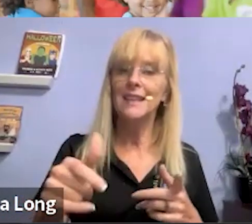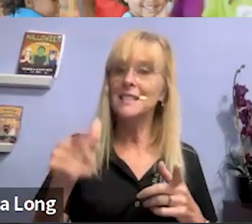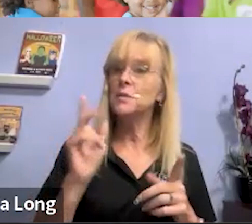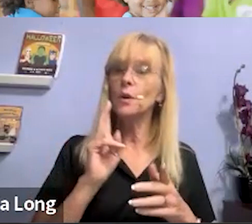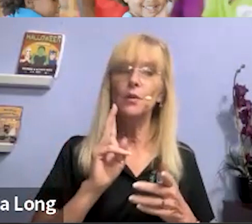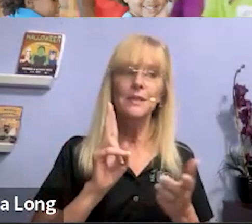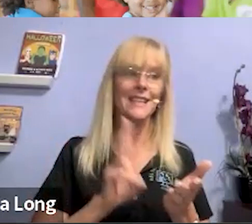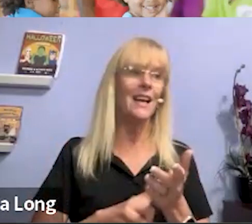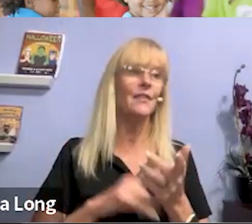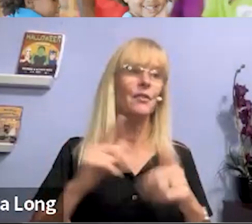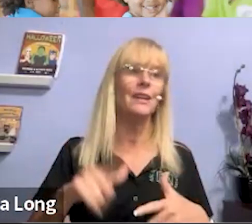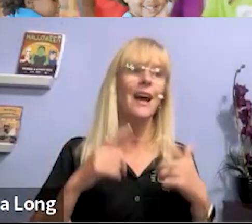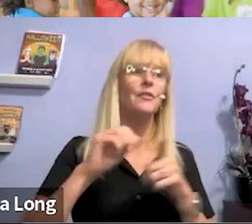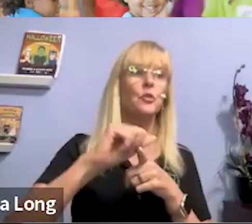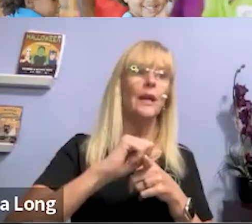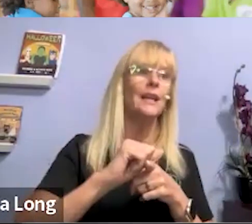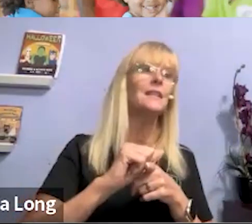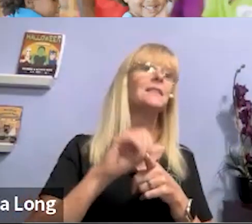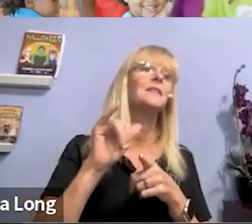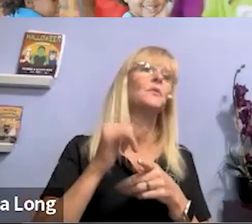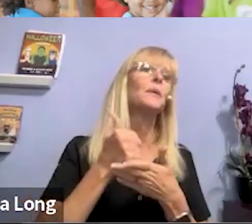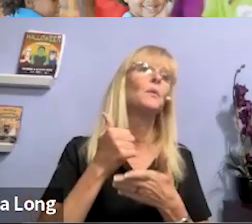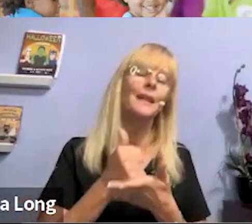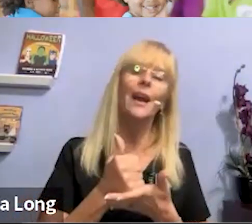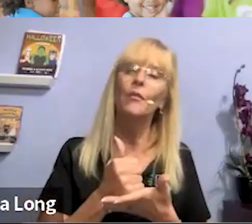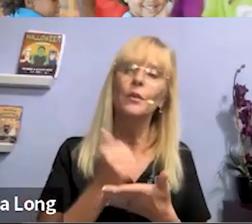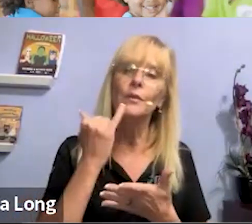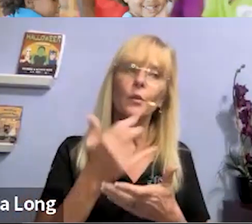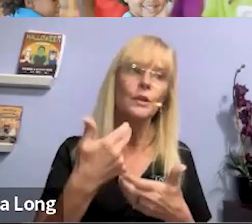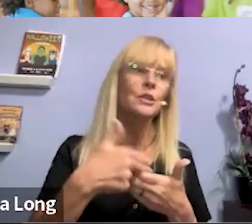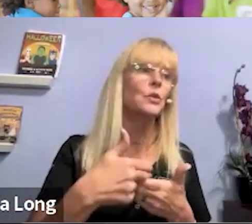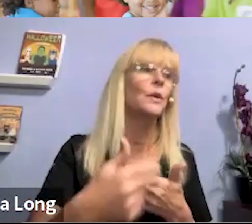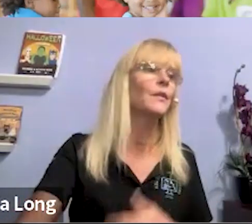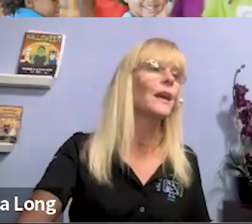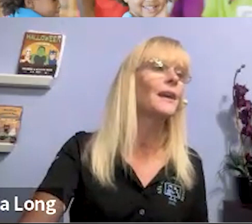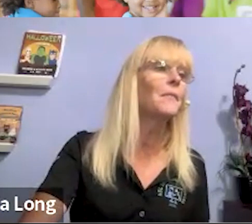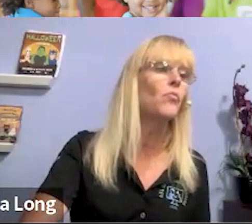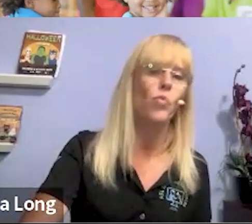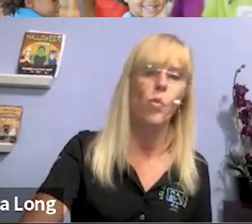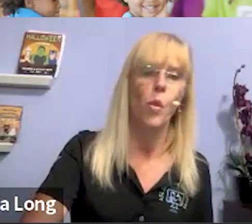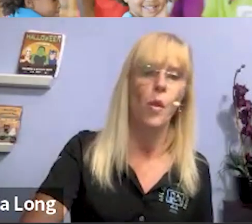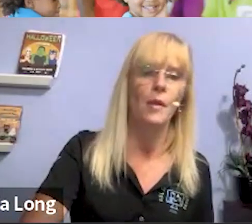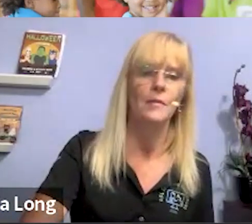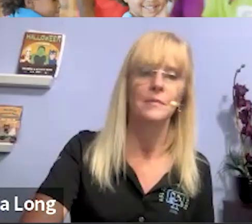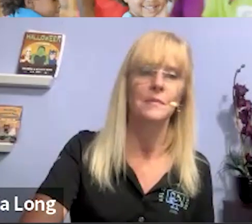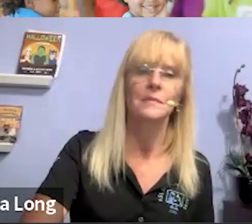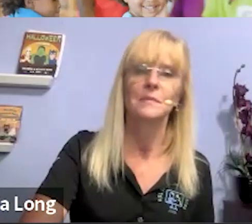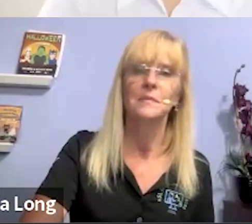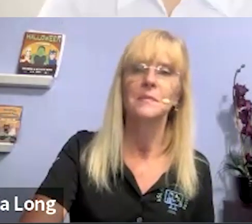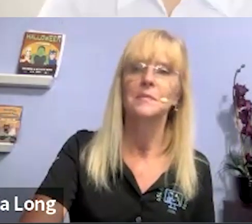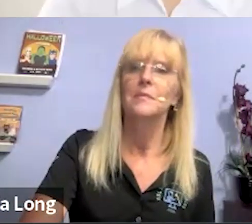Okay, this is where you sign up for live trainings. This will be really helpful if you want to join, okay?